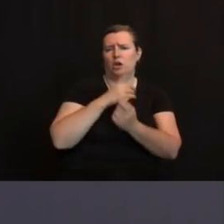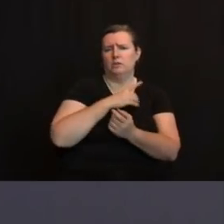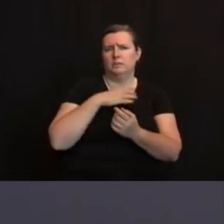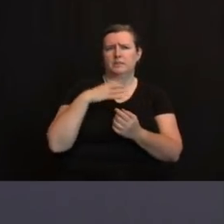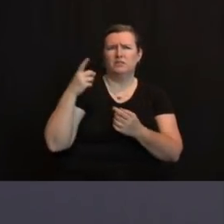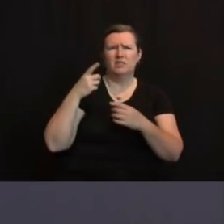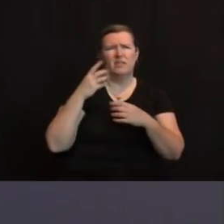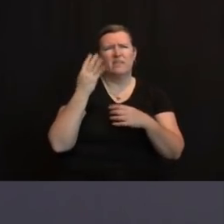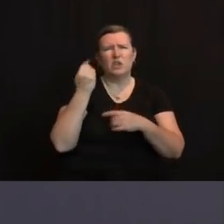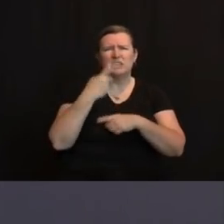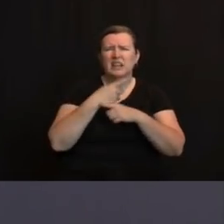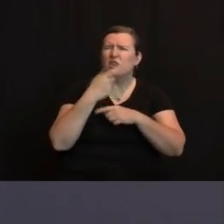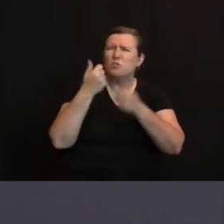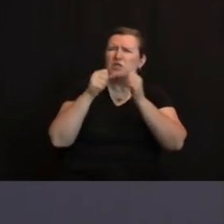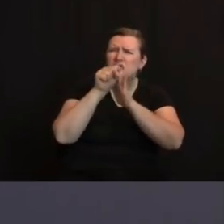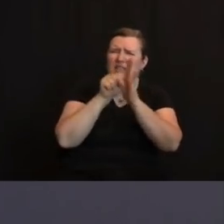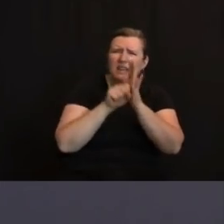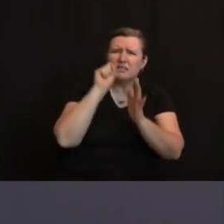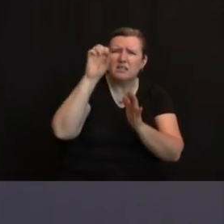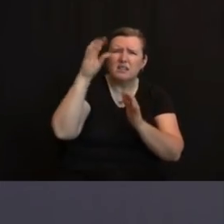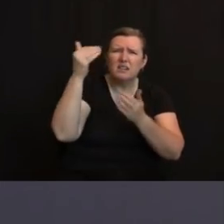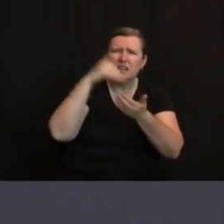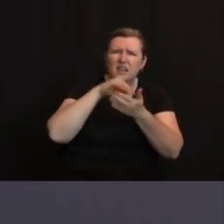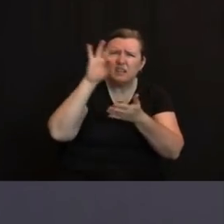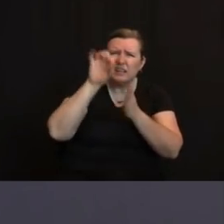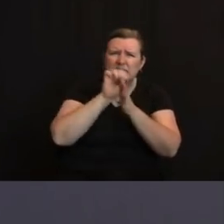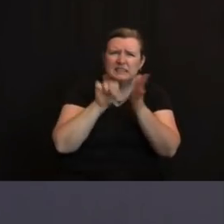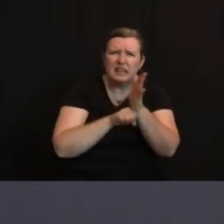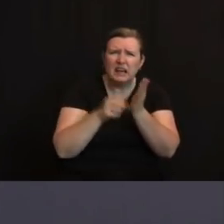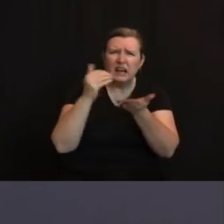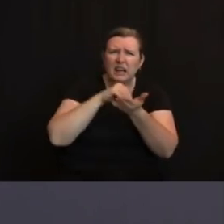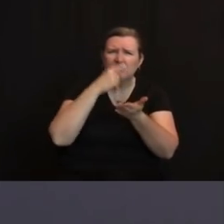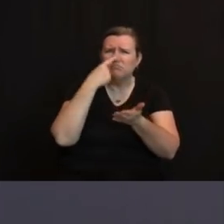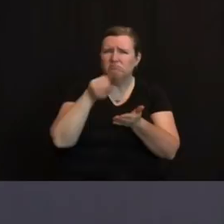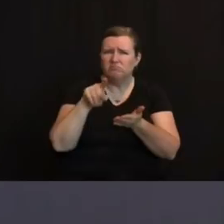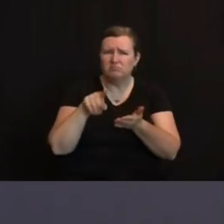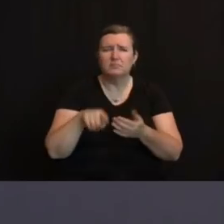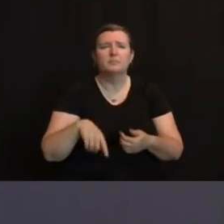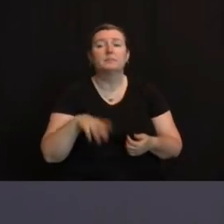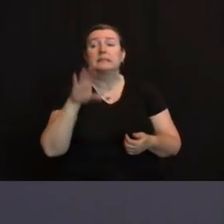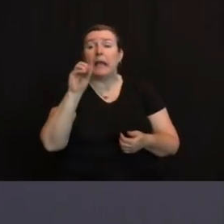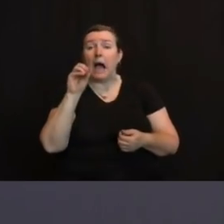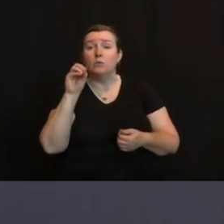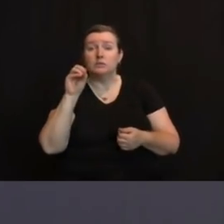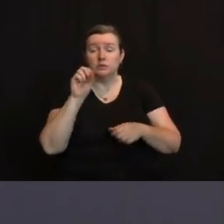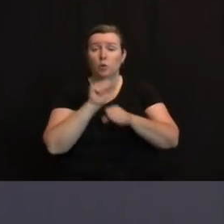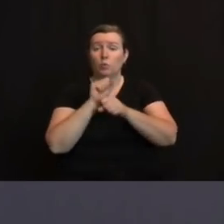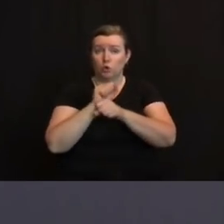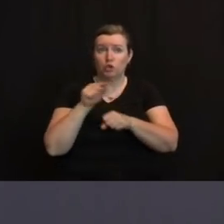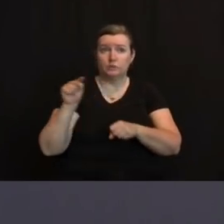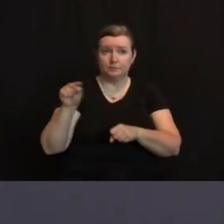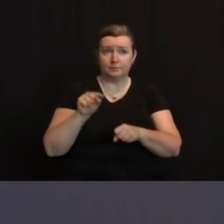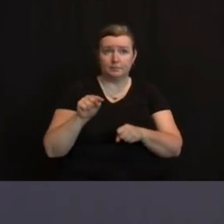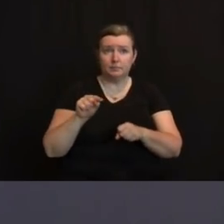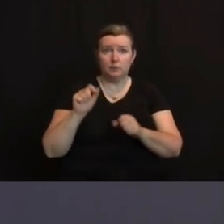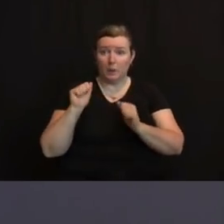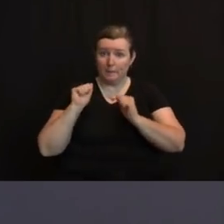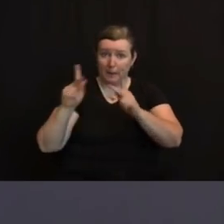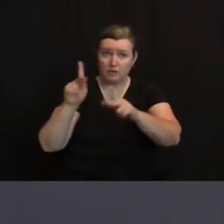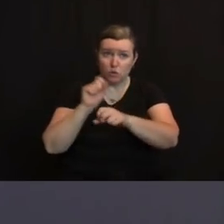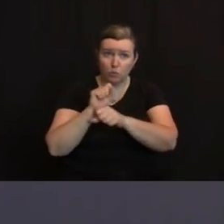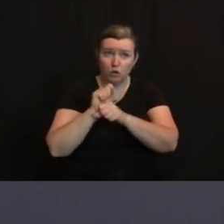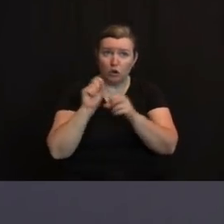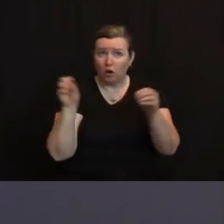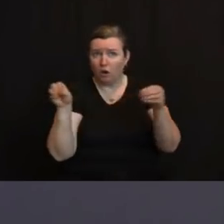really quick? Governor, are county workers who are returning to offices required to wear masks? And what are